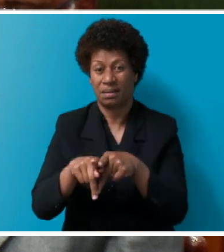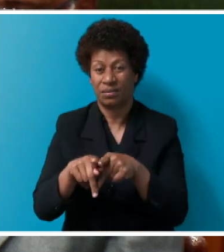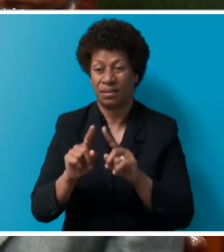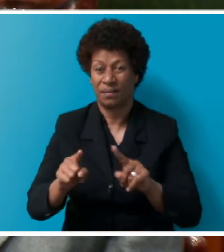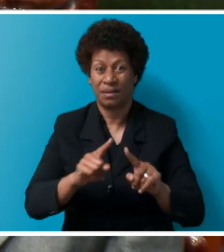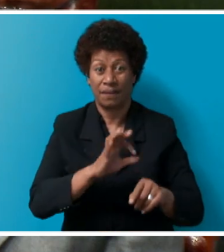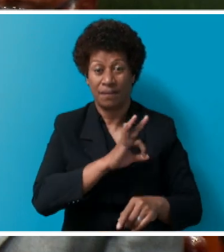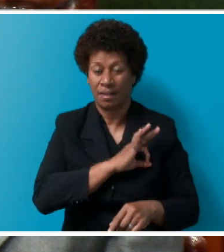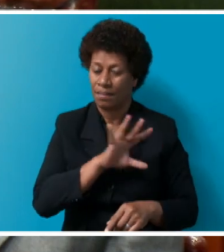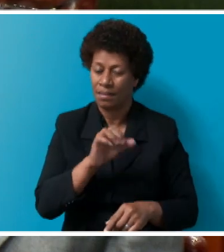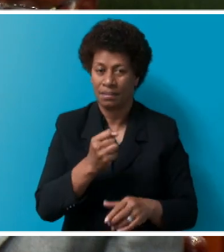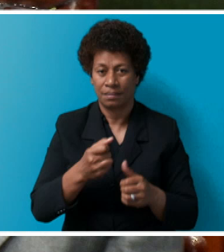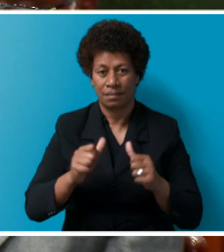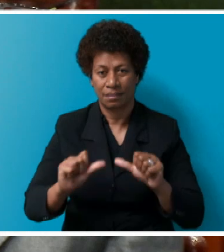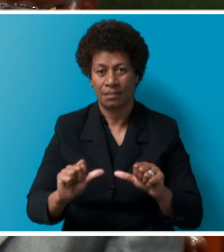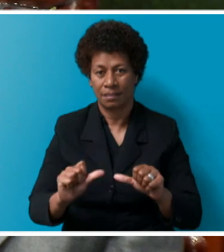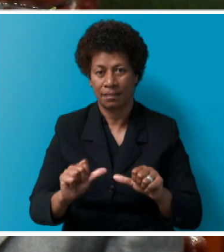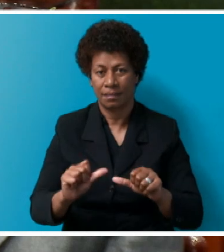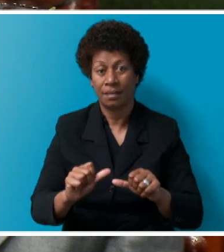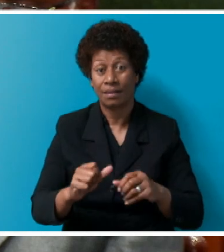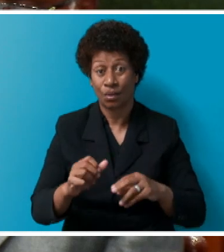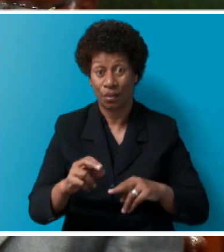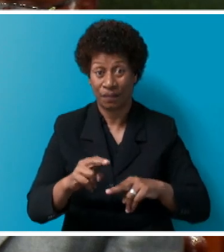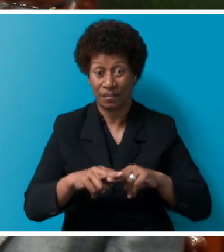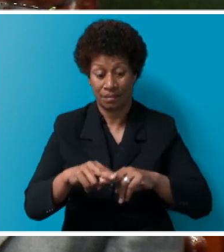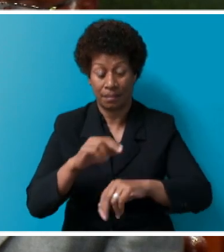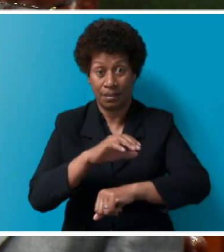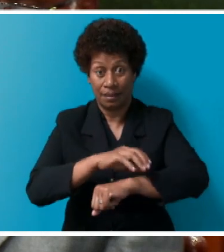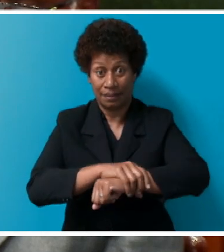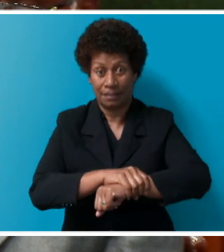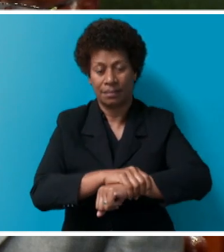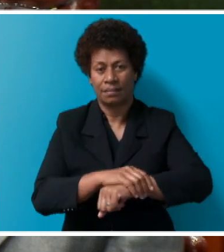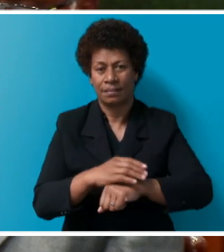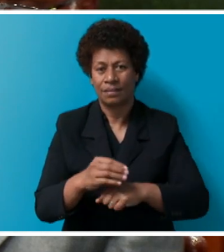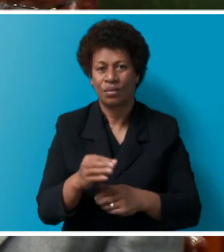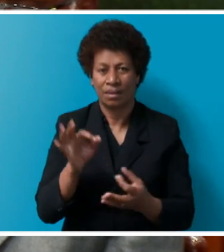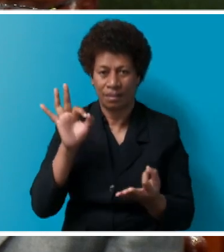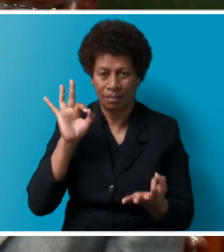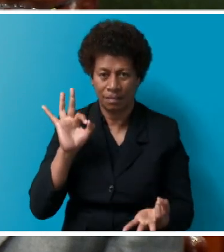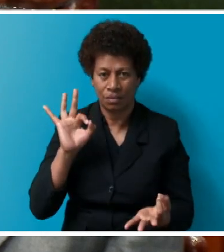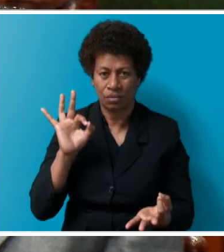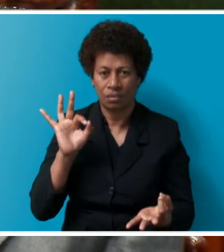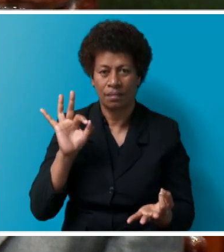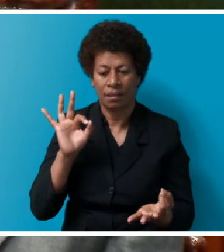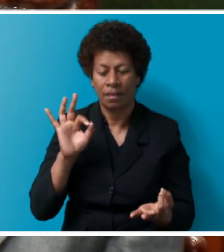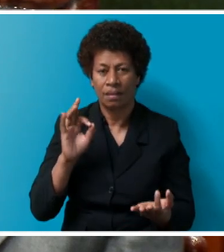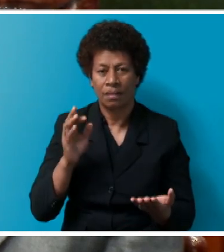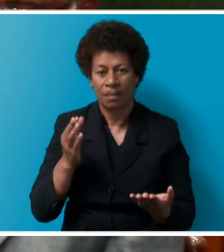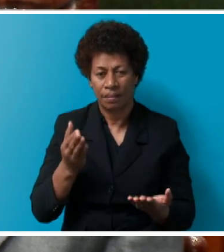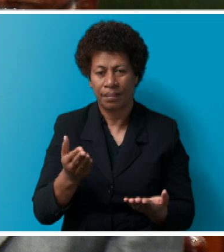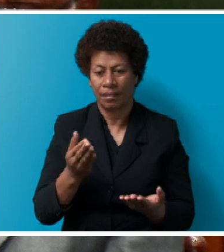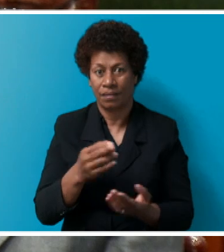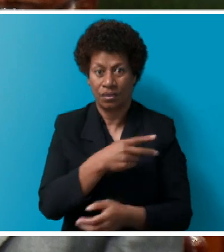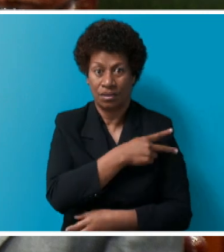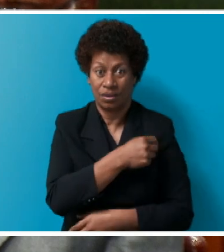with this, the Fiji Police Force is working closely with Hindu religious leaders to co-design customized security